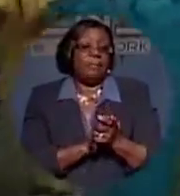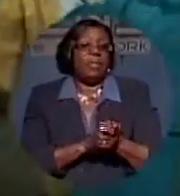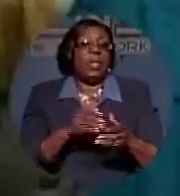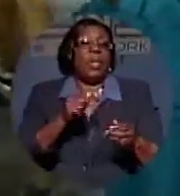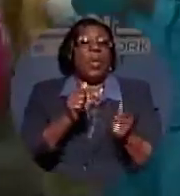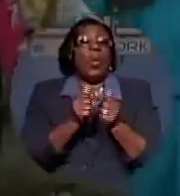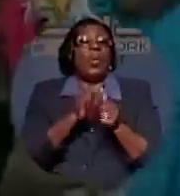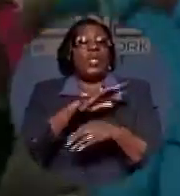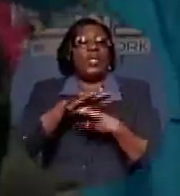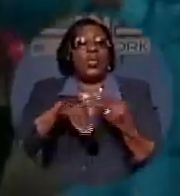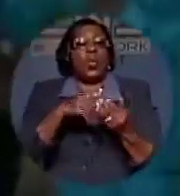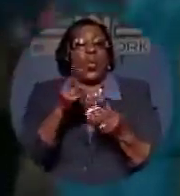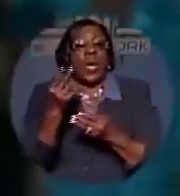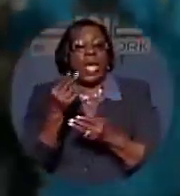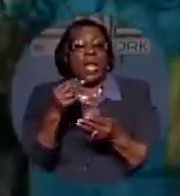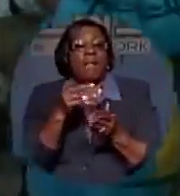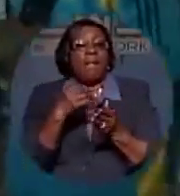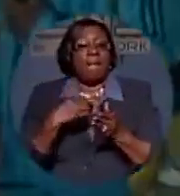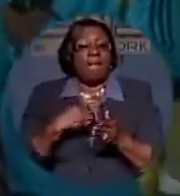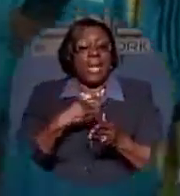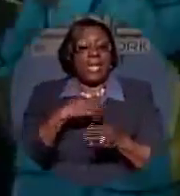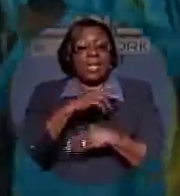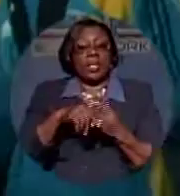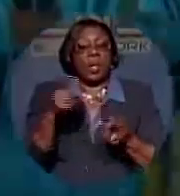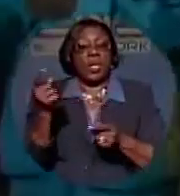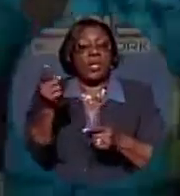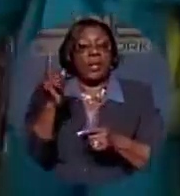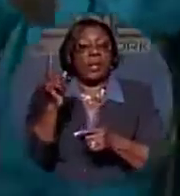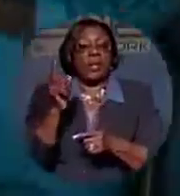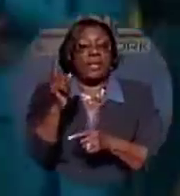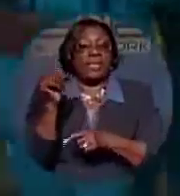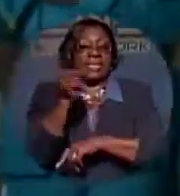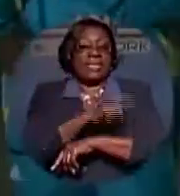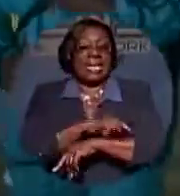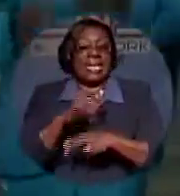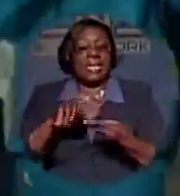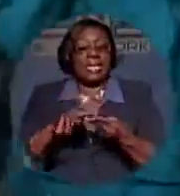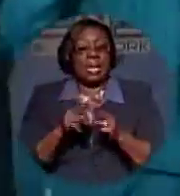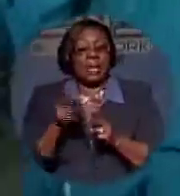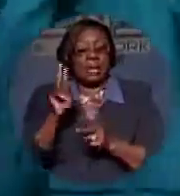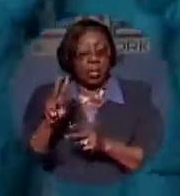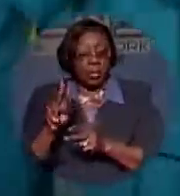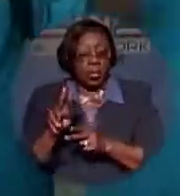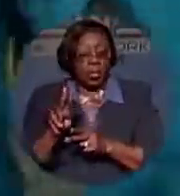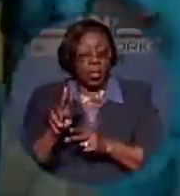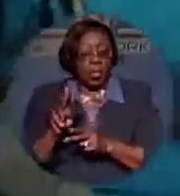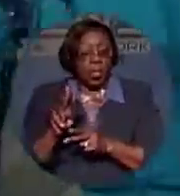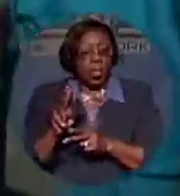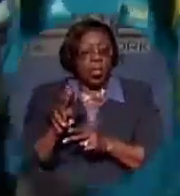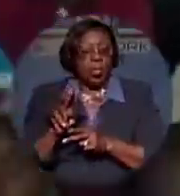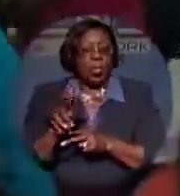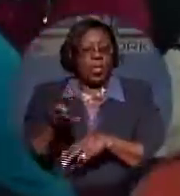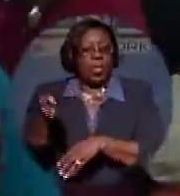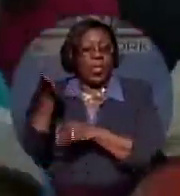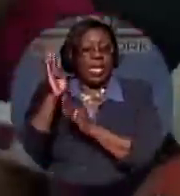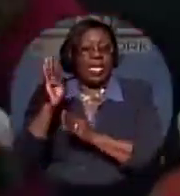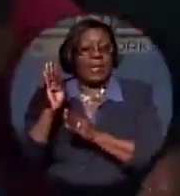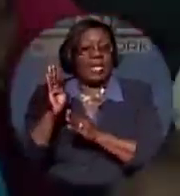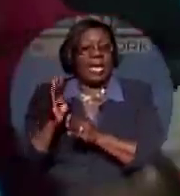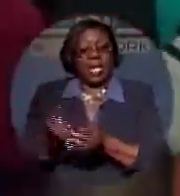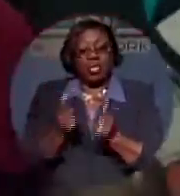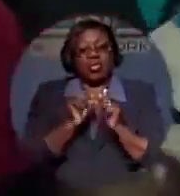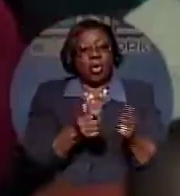12 medals on day number 2 and 25 in total, the Bahamian contingent took over the National Stadium with a junkanoo rush